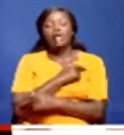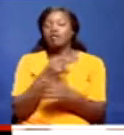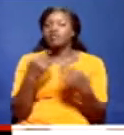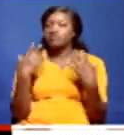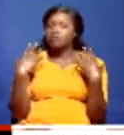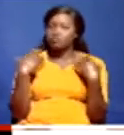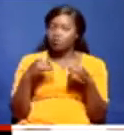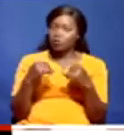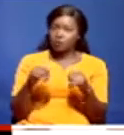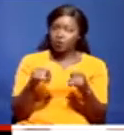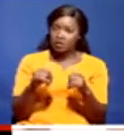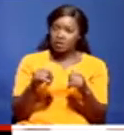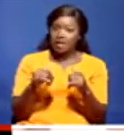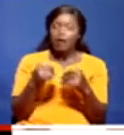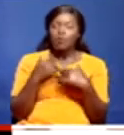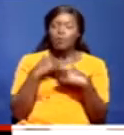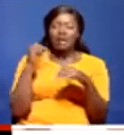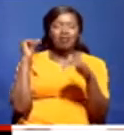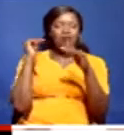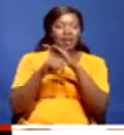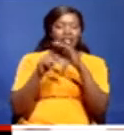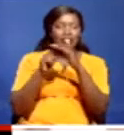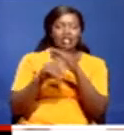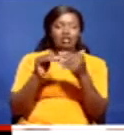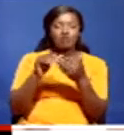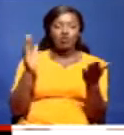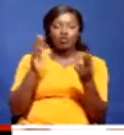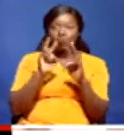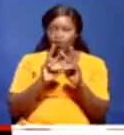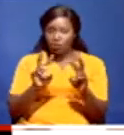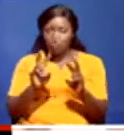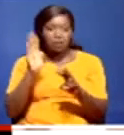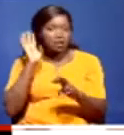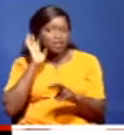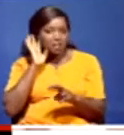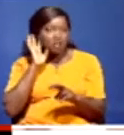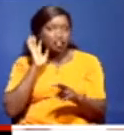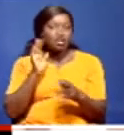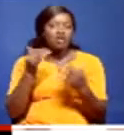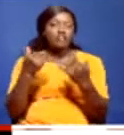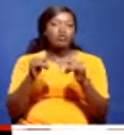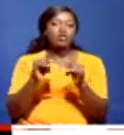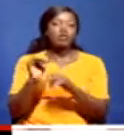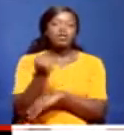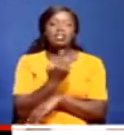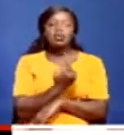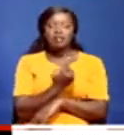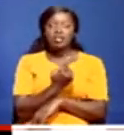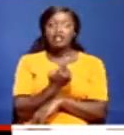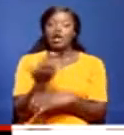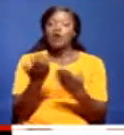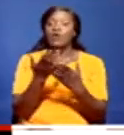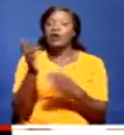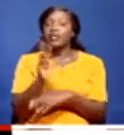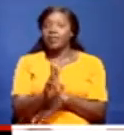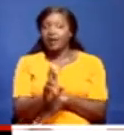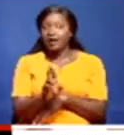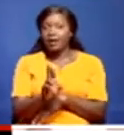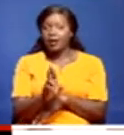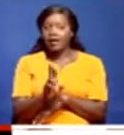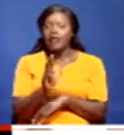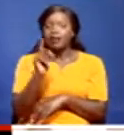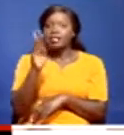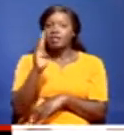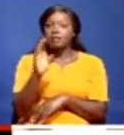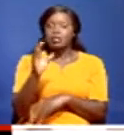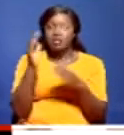have unlimited access to either watch or listen to their sporting events wherever they are. KBC is